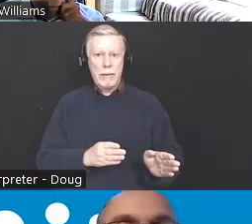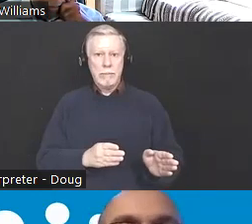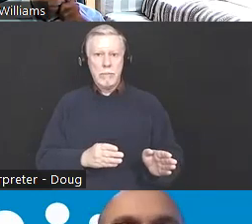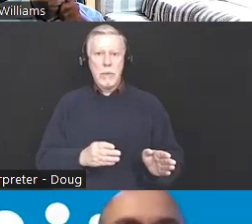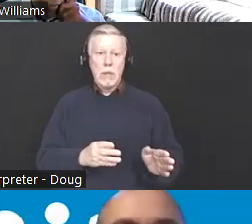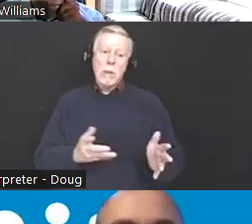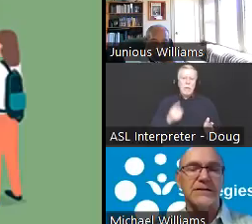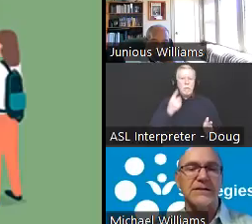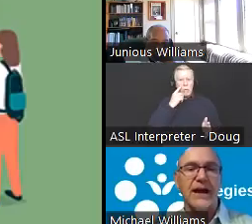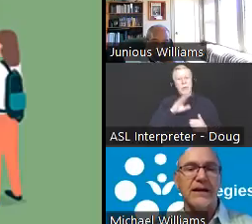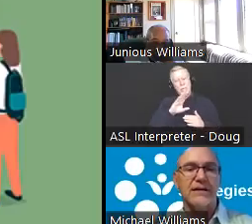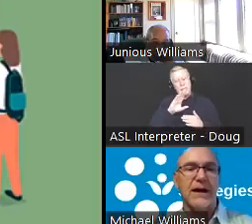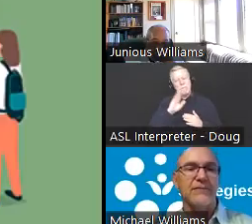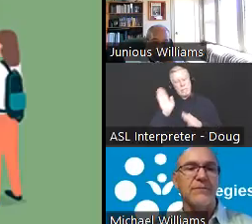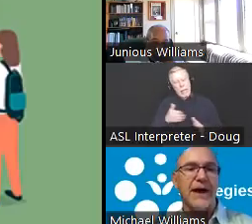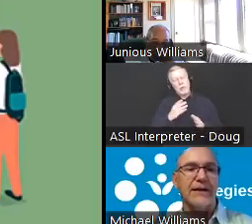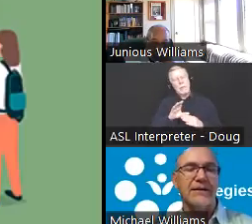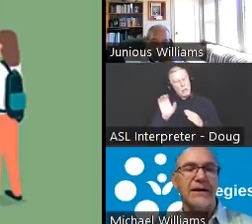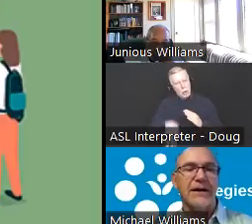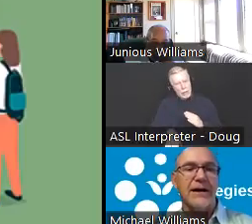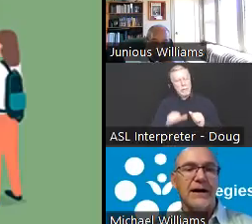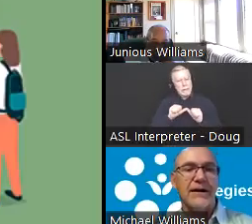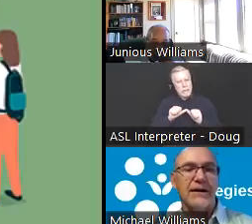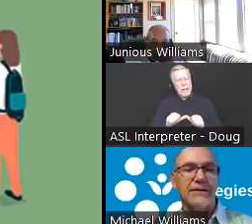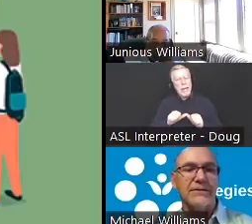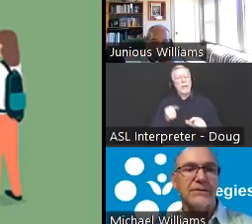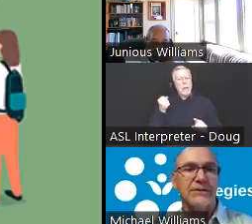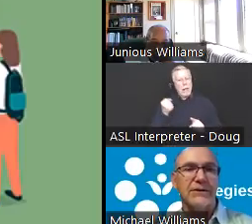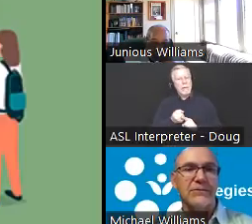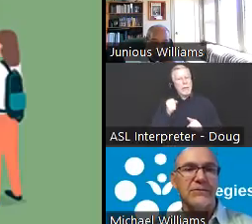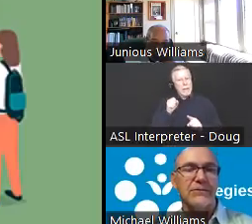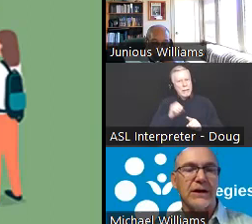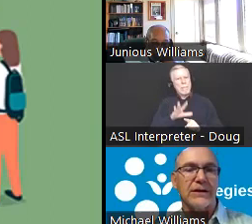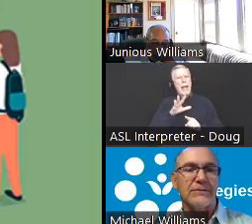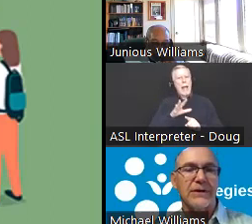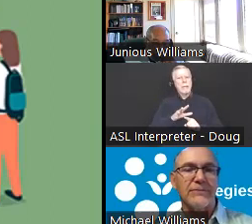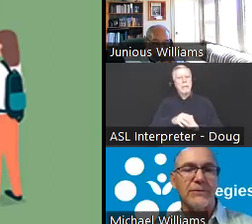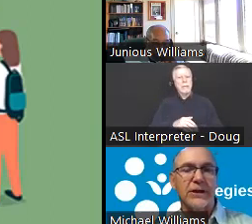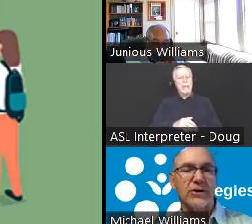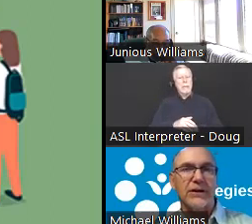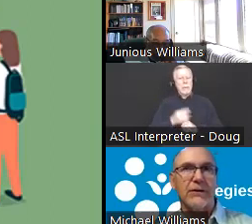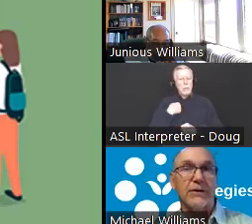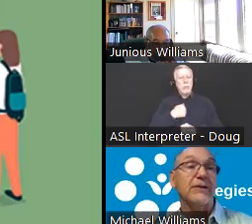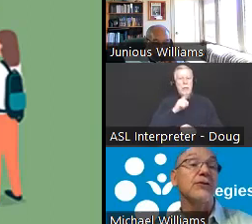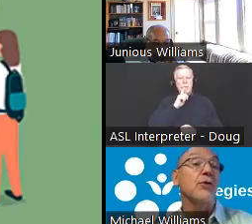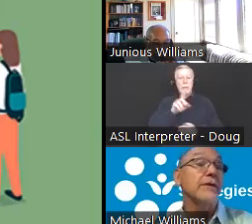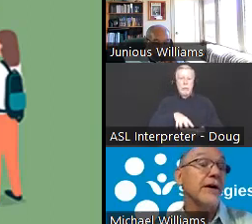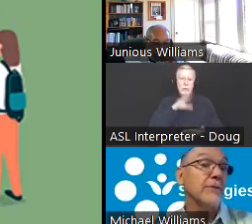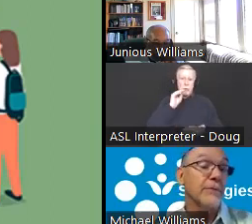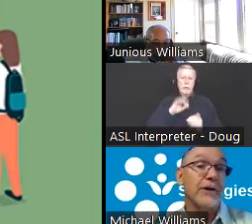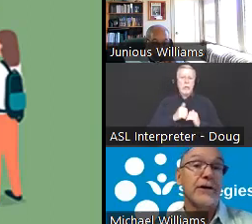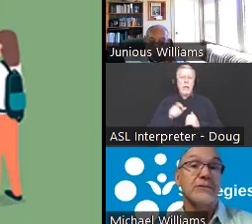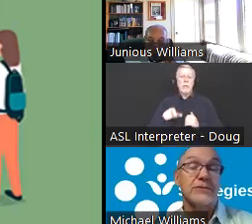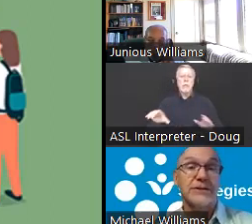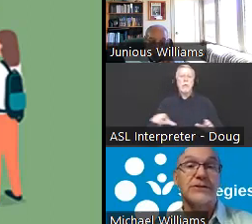comprehensive and sustained and to have impact. we've really learned how we need to do more than